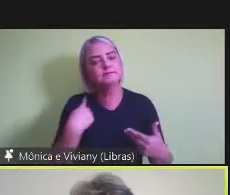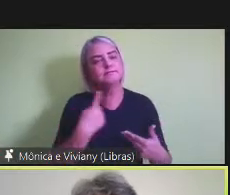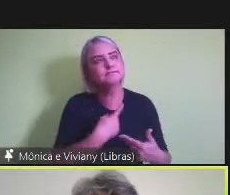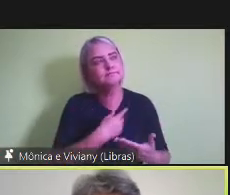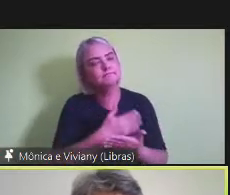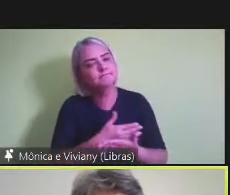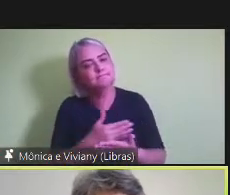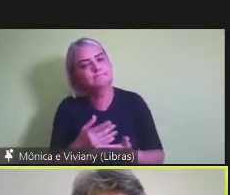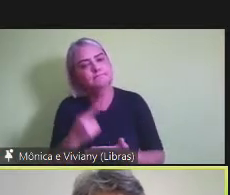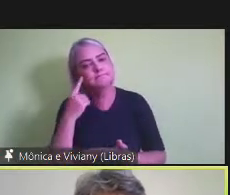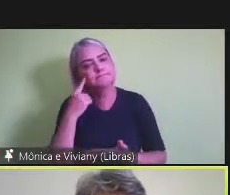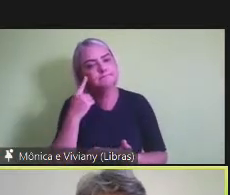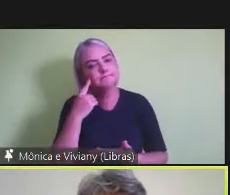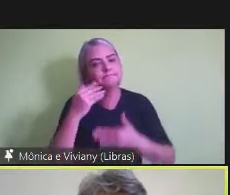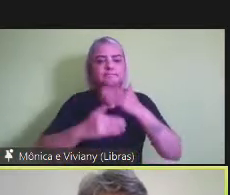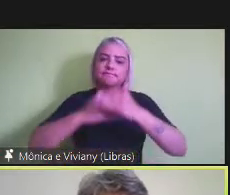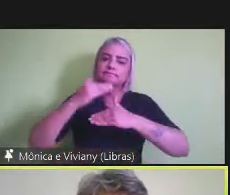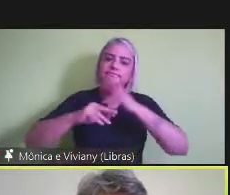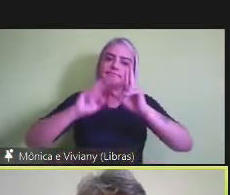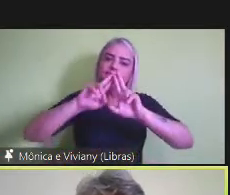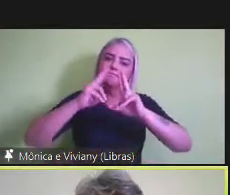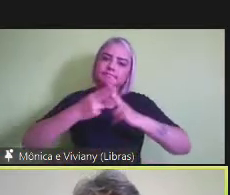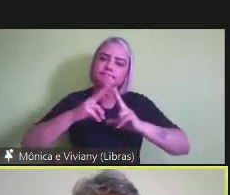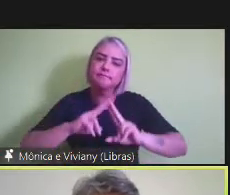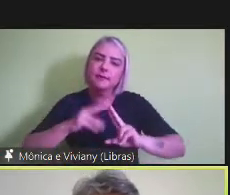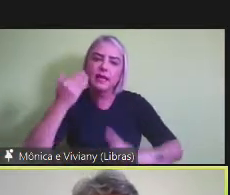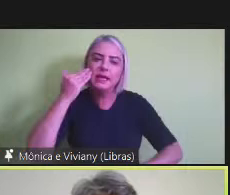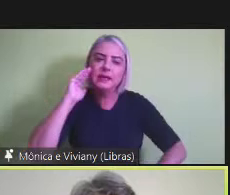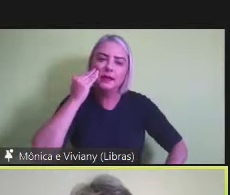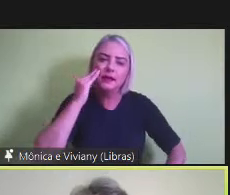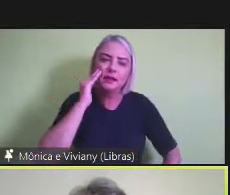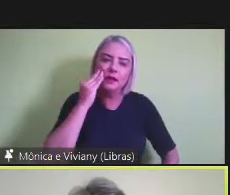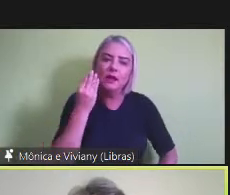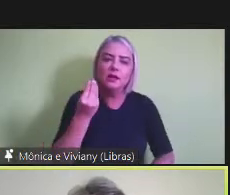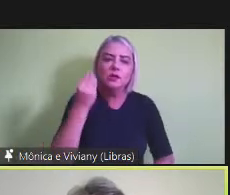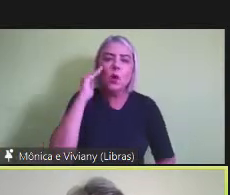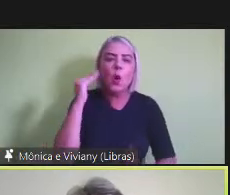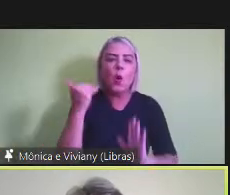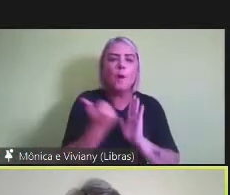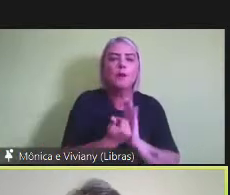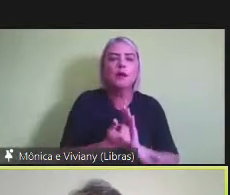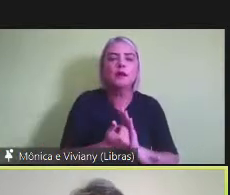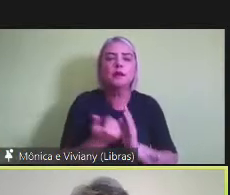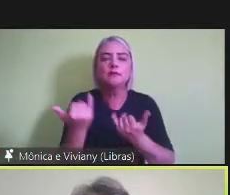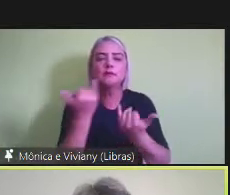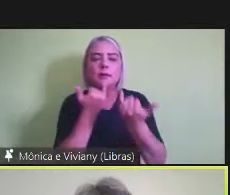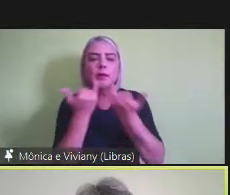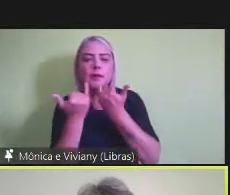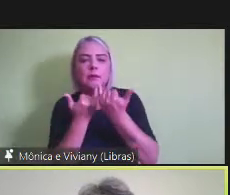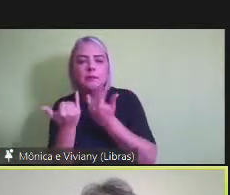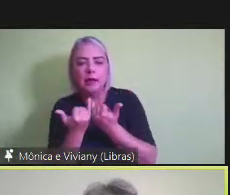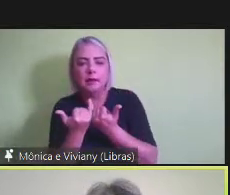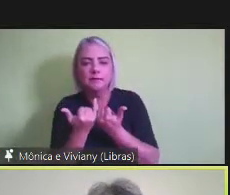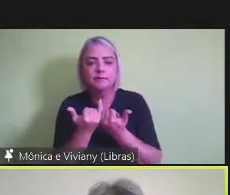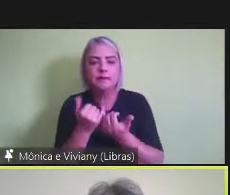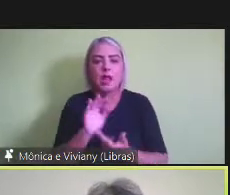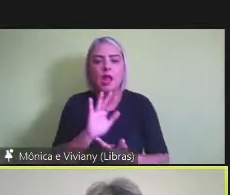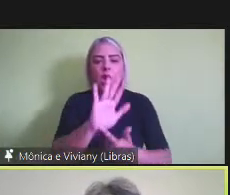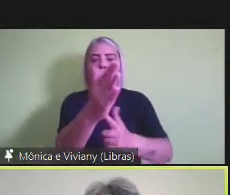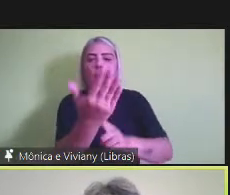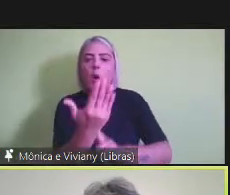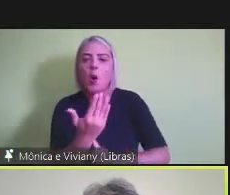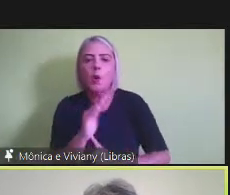problem. So that is an issue that we have to consider. We have to develop of understanding and to dealing